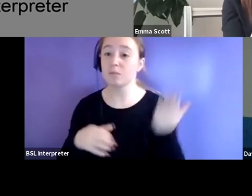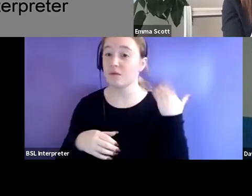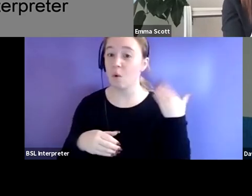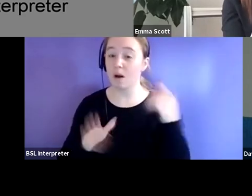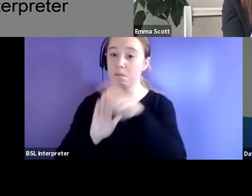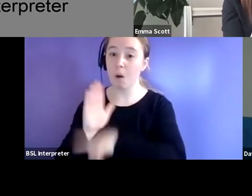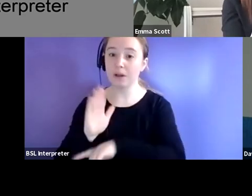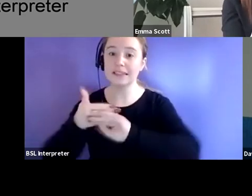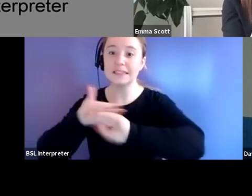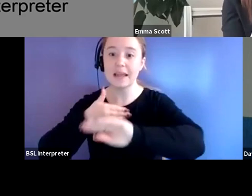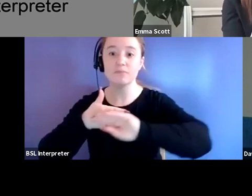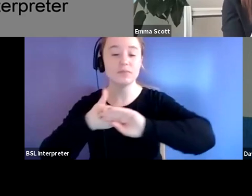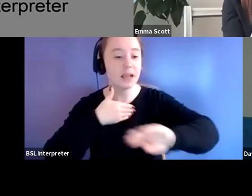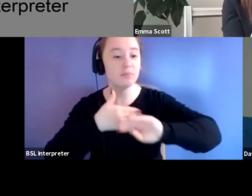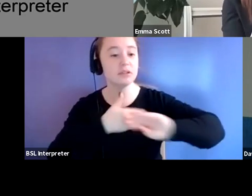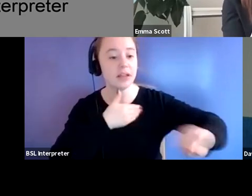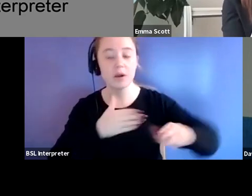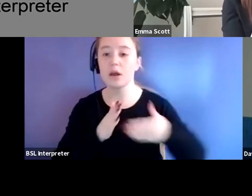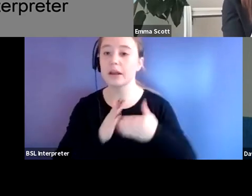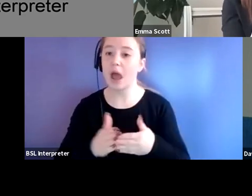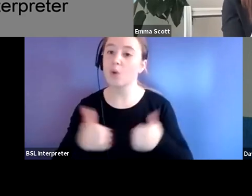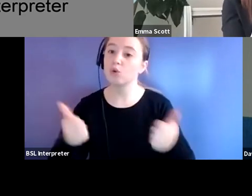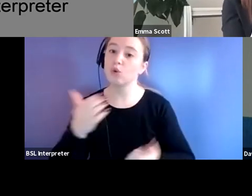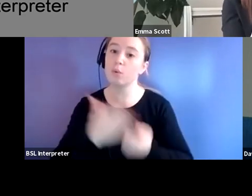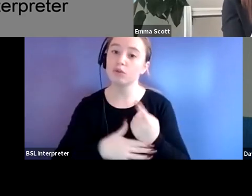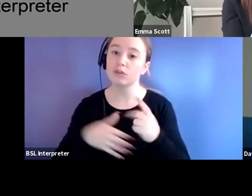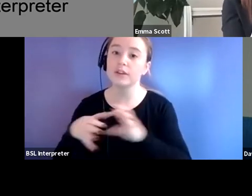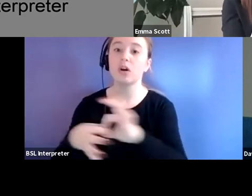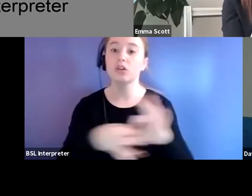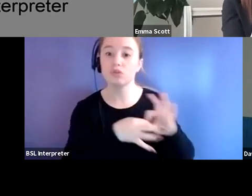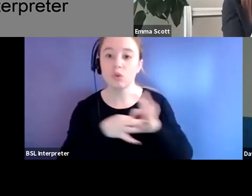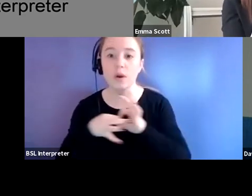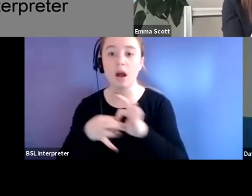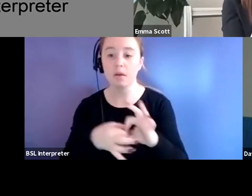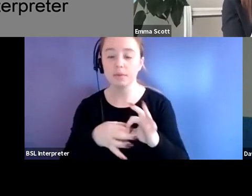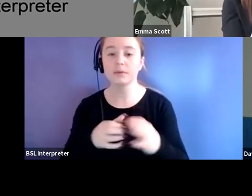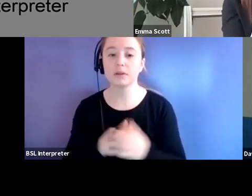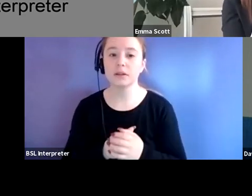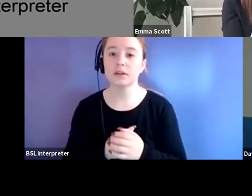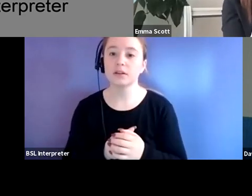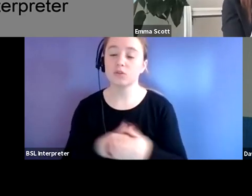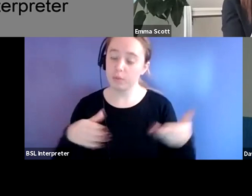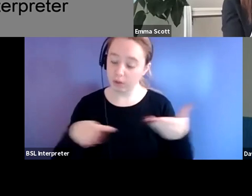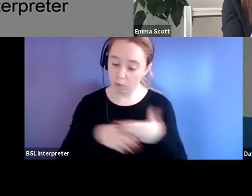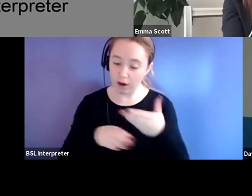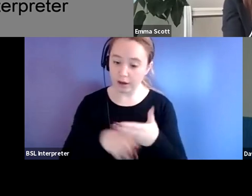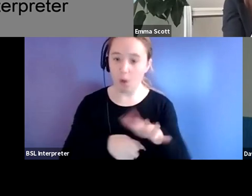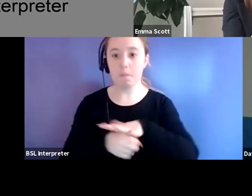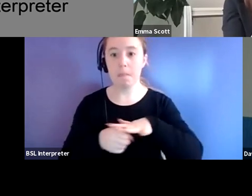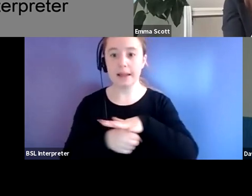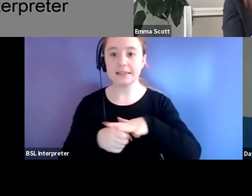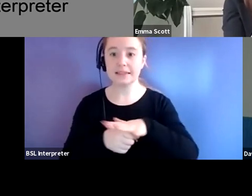but I think there's a really good opportunity here. But in particular, it really builds on the work that we've been doing on place and the place